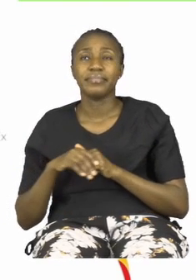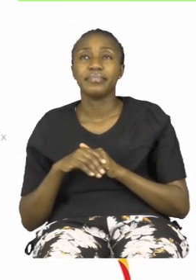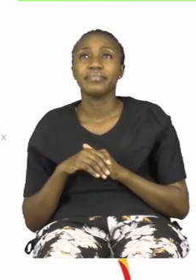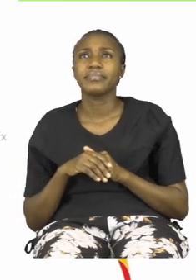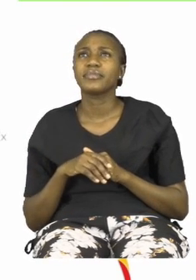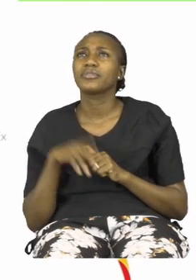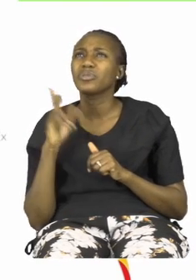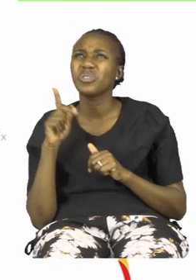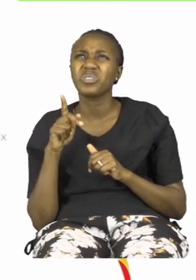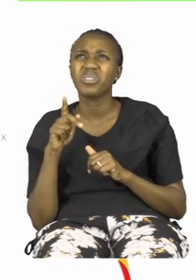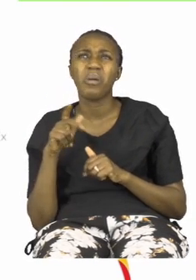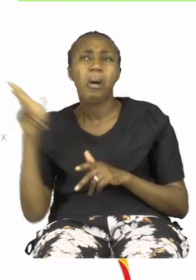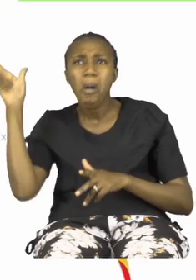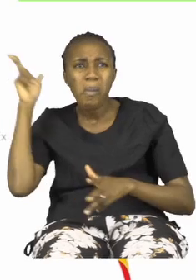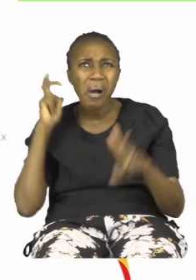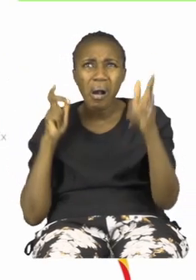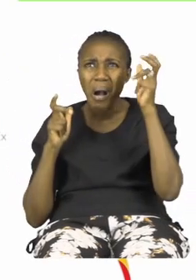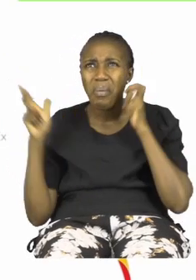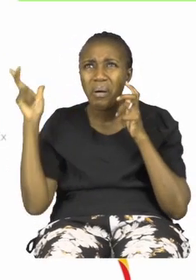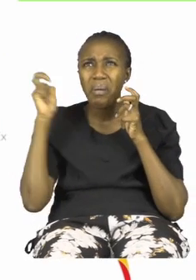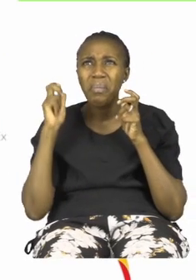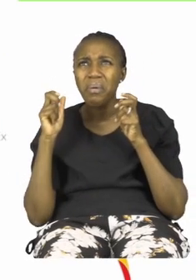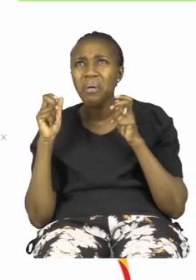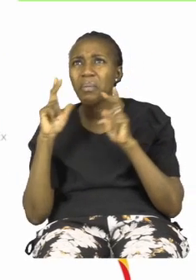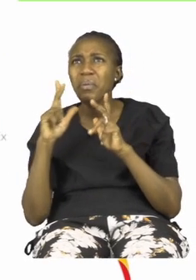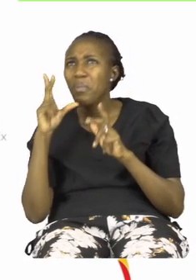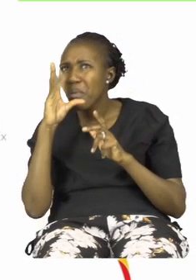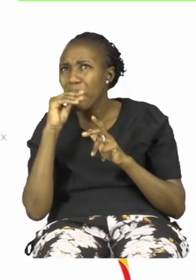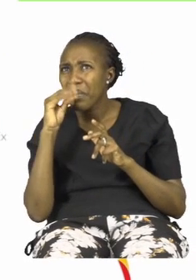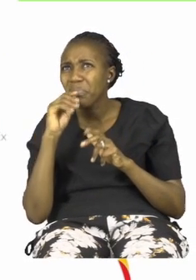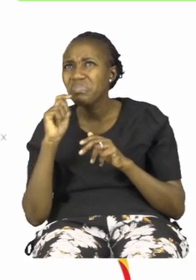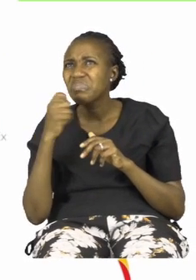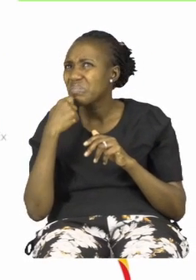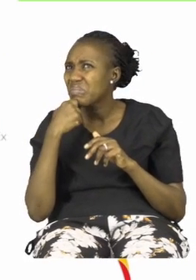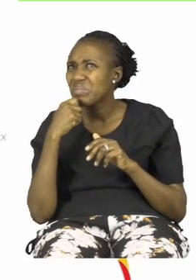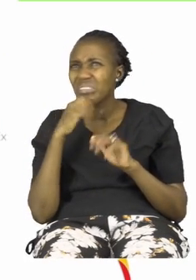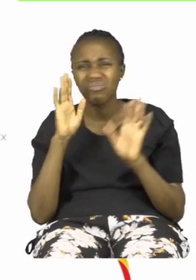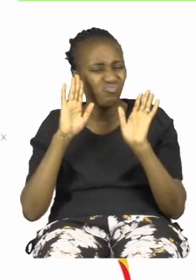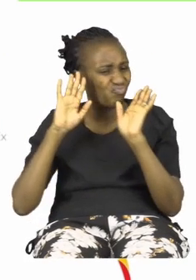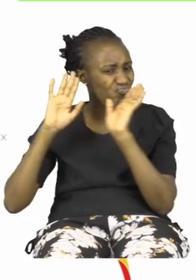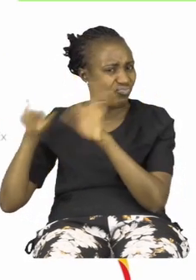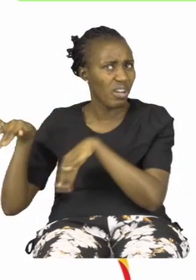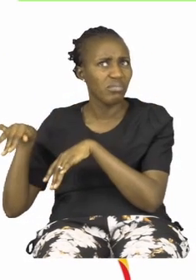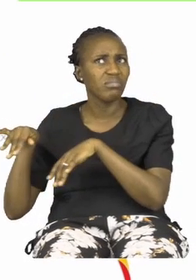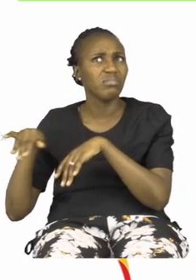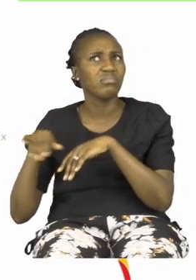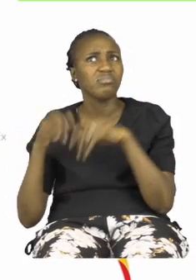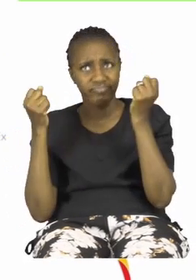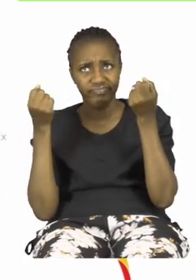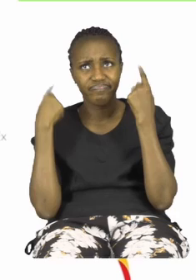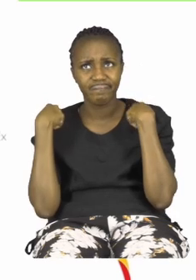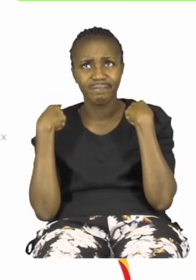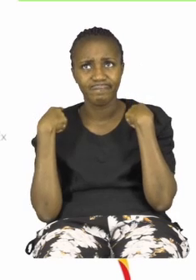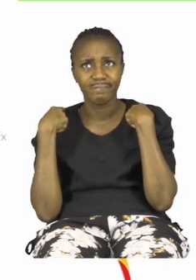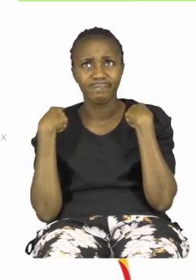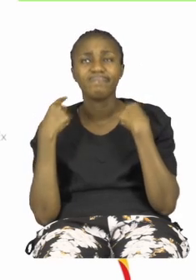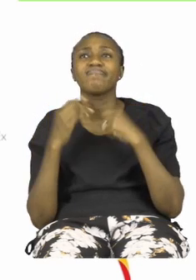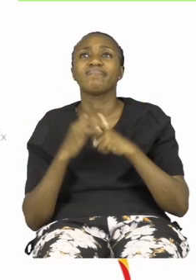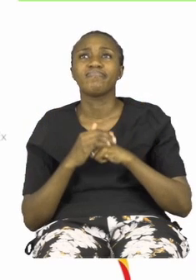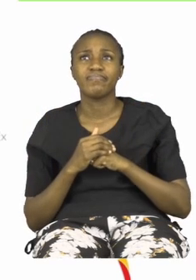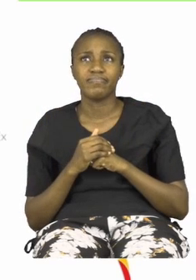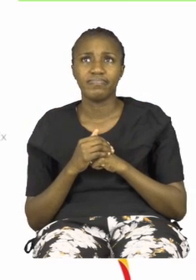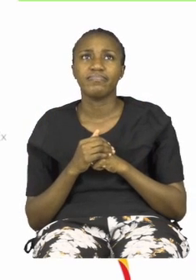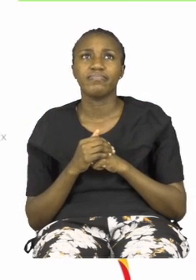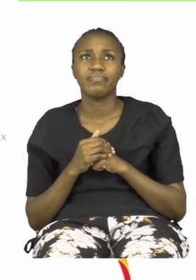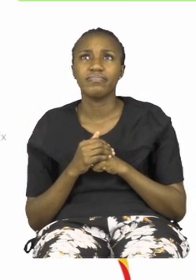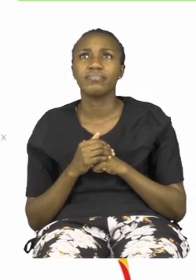stereotype actually stop you from actually making something out of yourself. Okay. Because the stereotypes usually just bring a lot of people